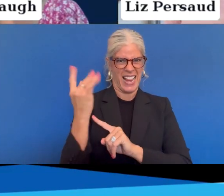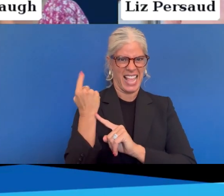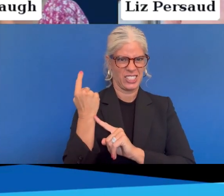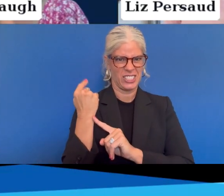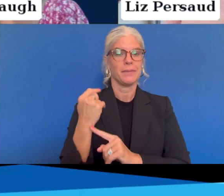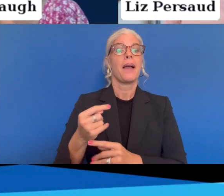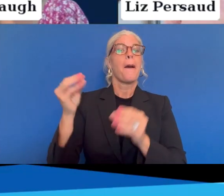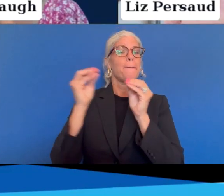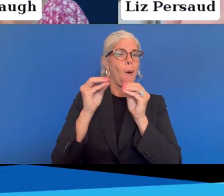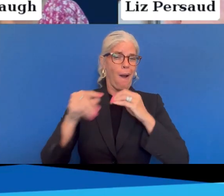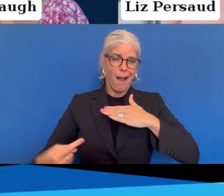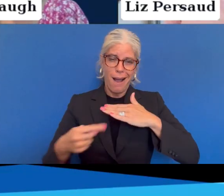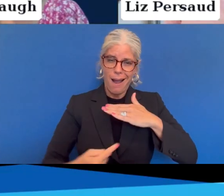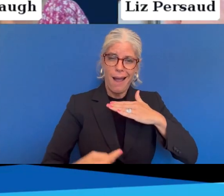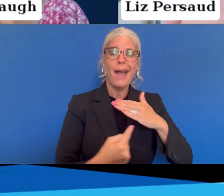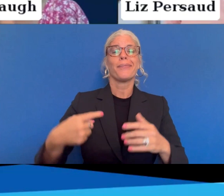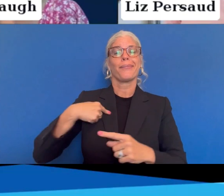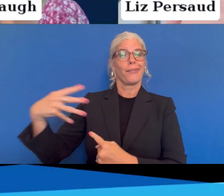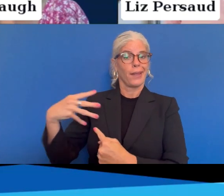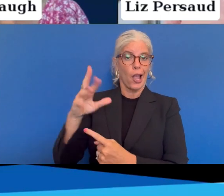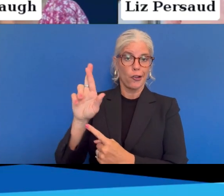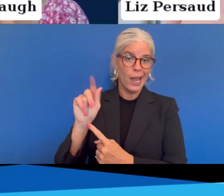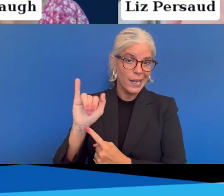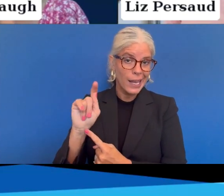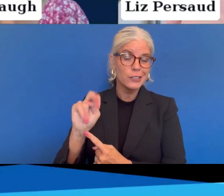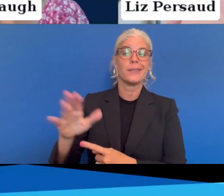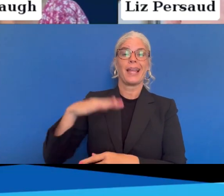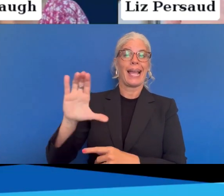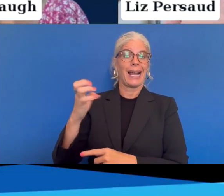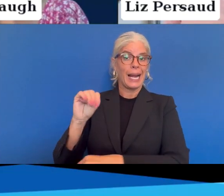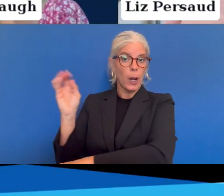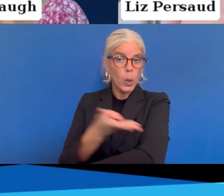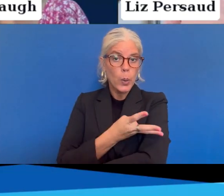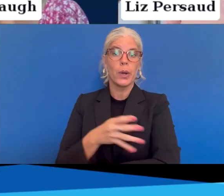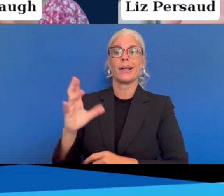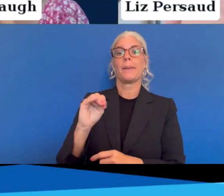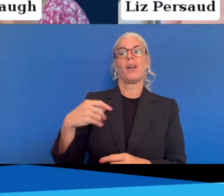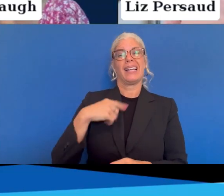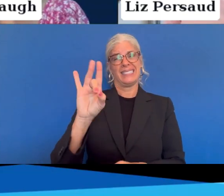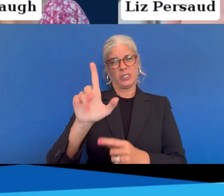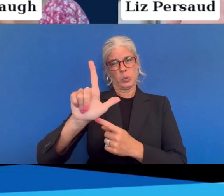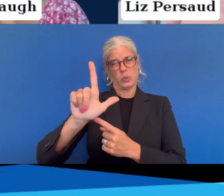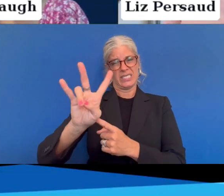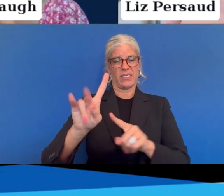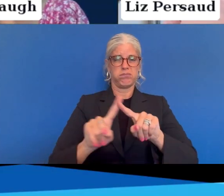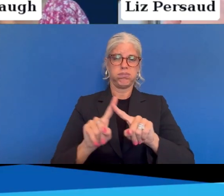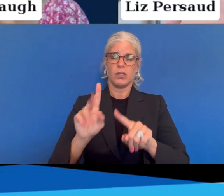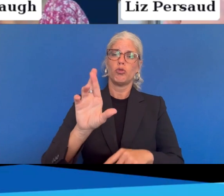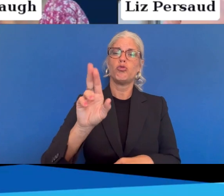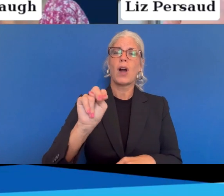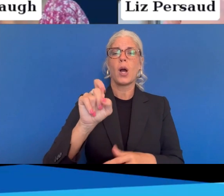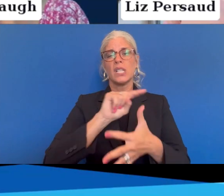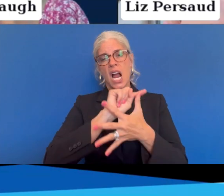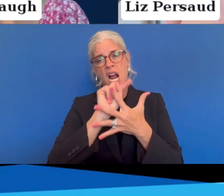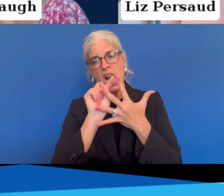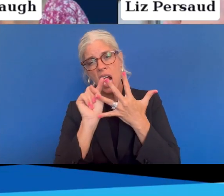scopes, I started radiation and chemotherapy. I did 27 rounds. It was going to the hospital every single